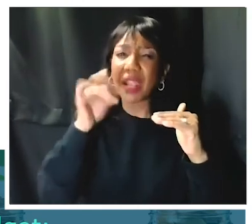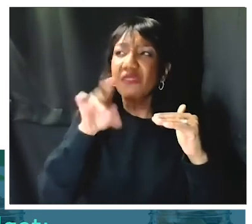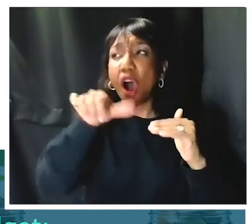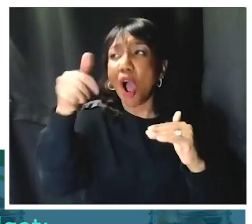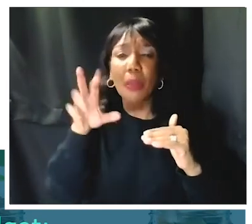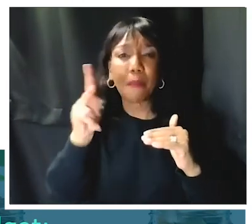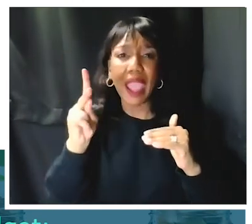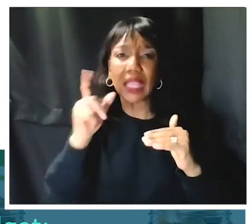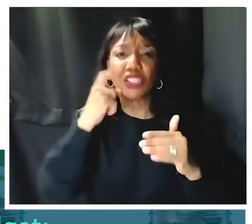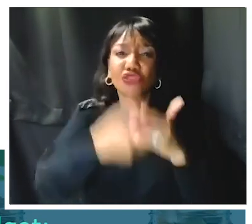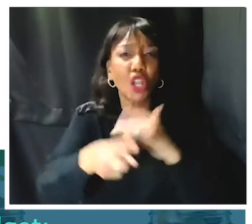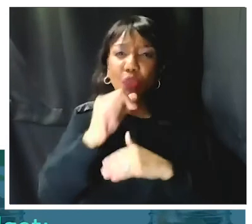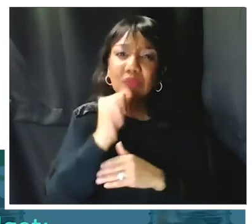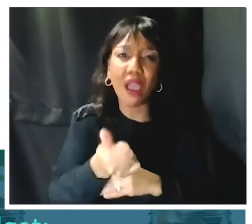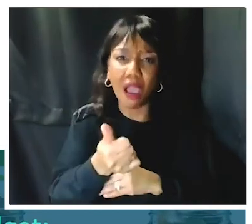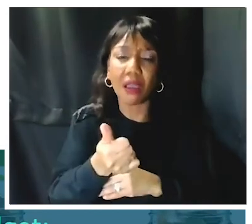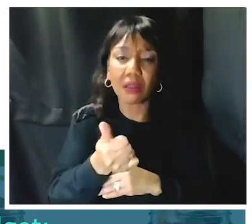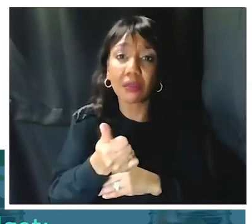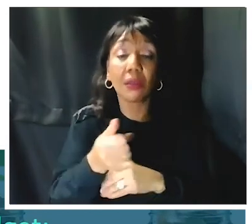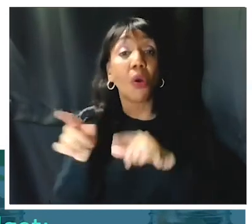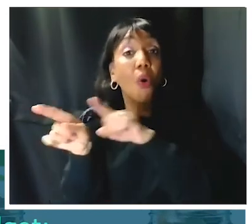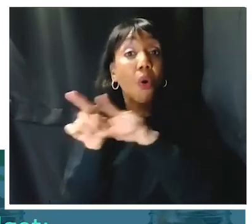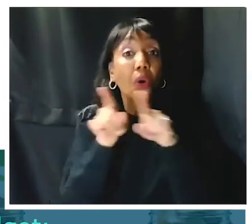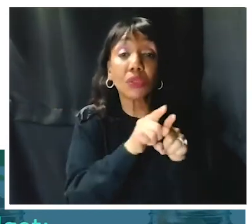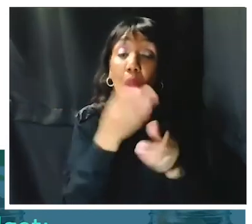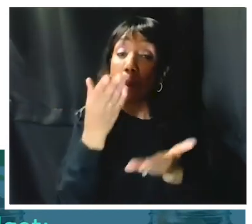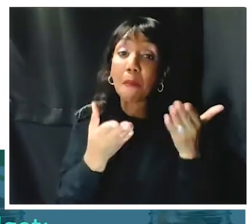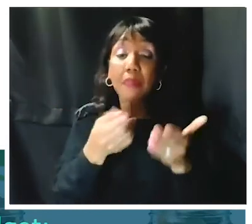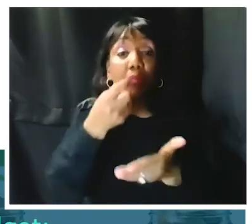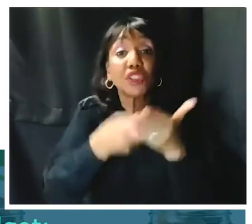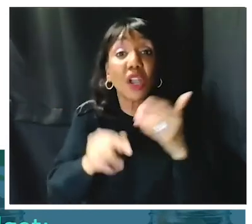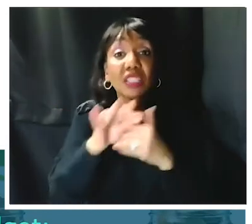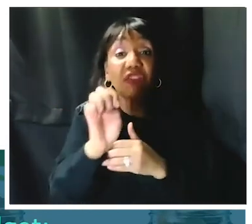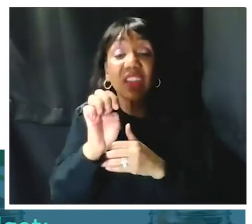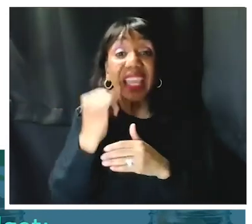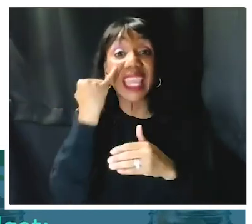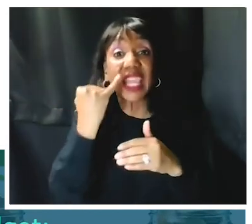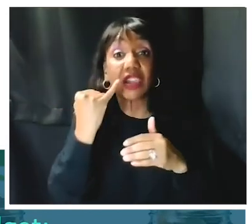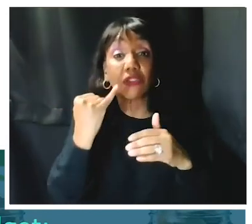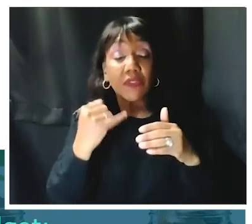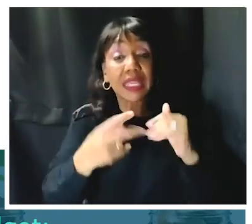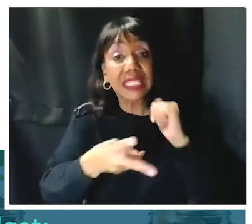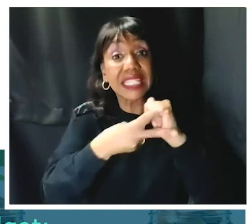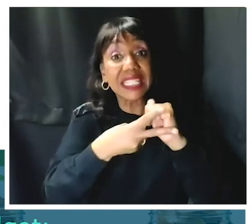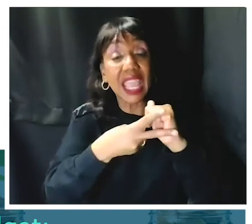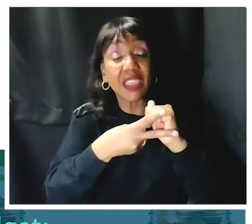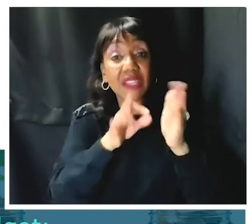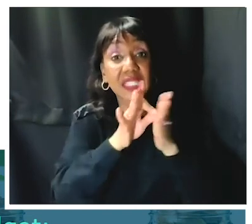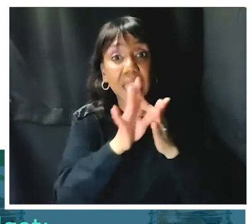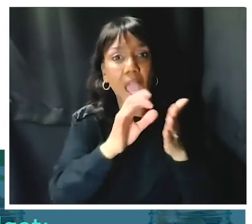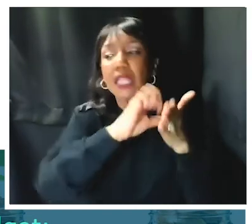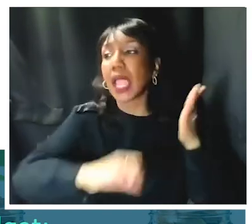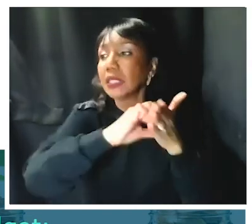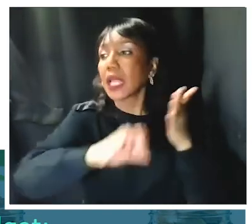another bank that would not charge a fee. Also, you may be charged a fee for taking money out of the savings account too